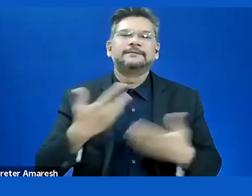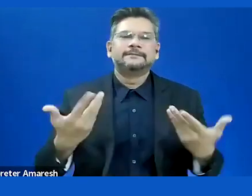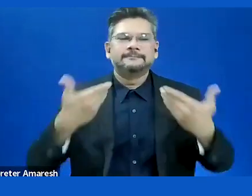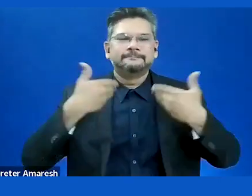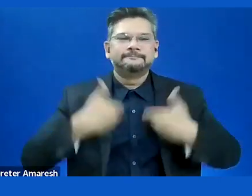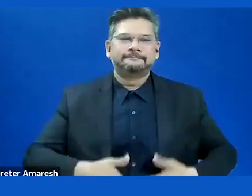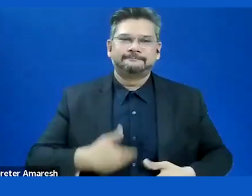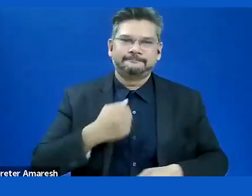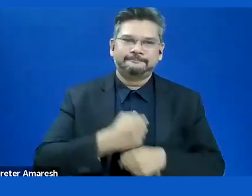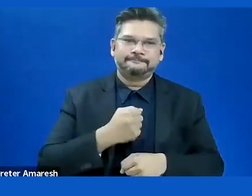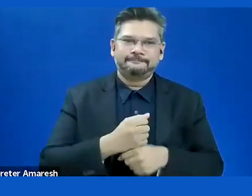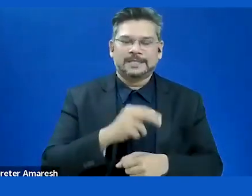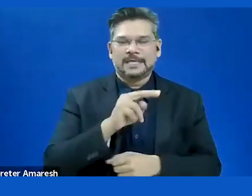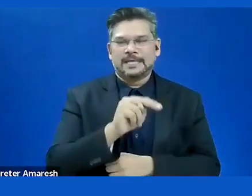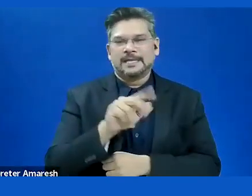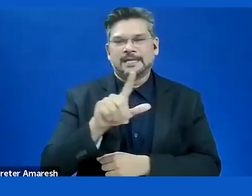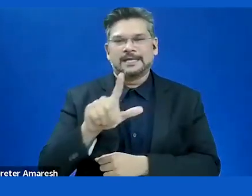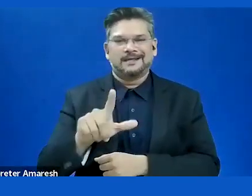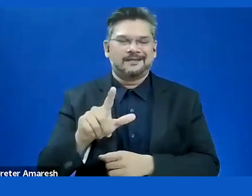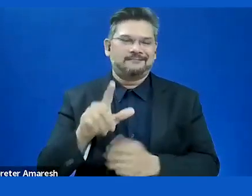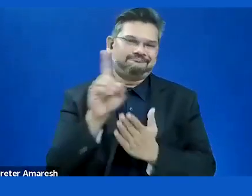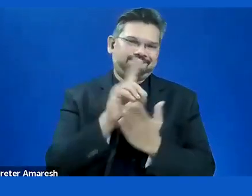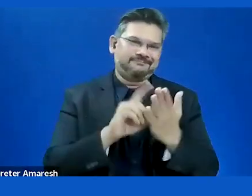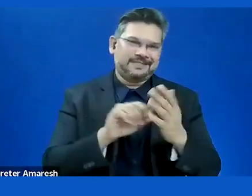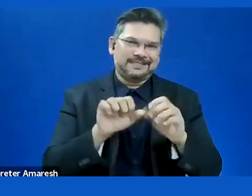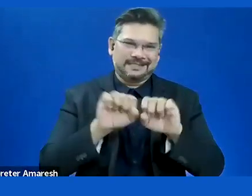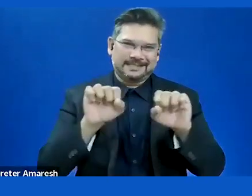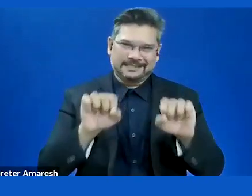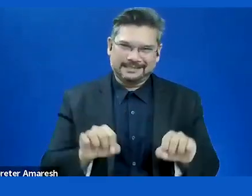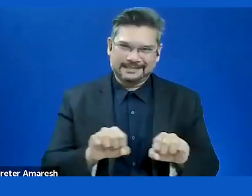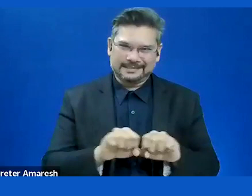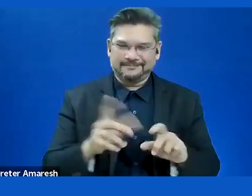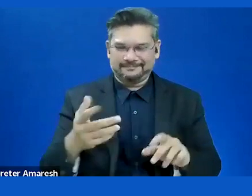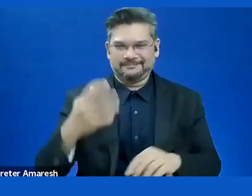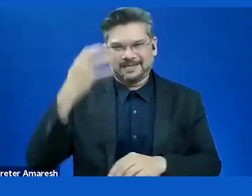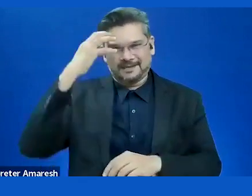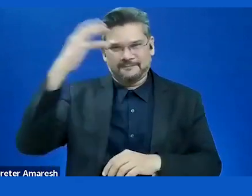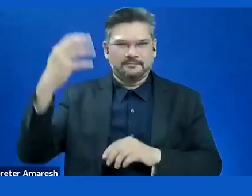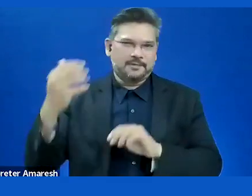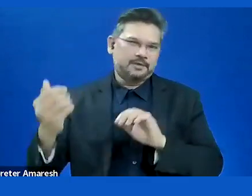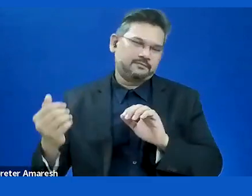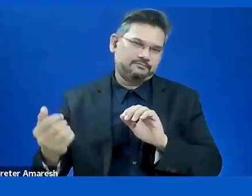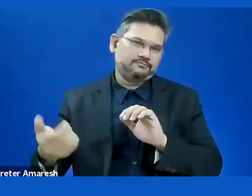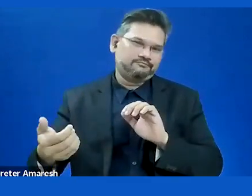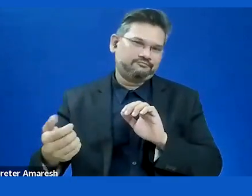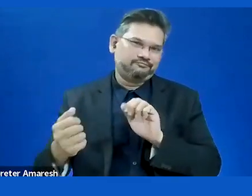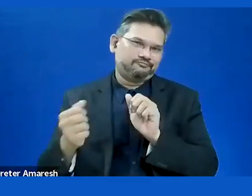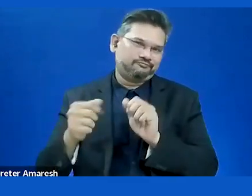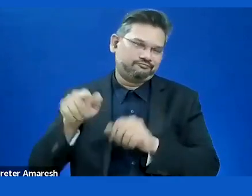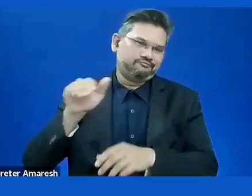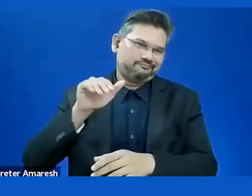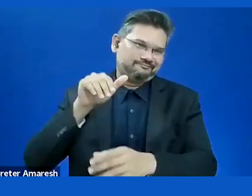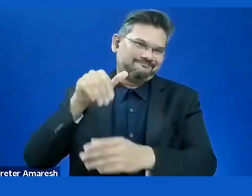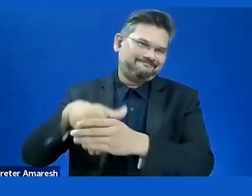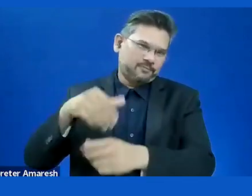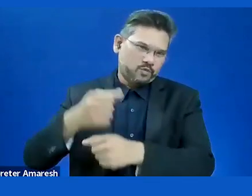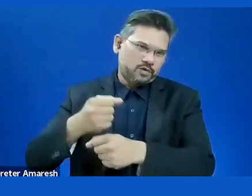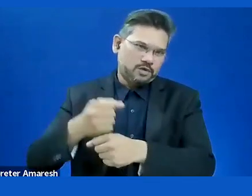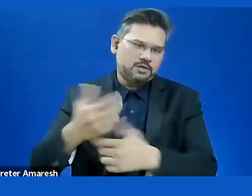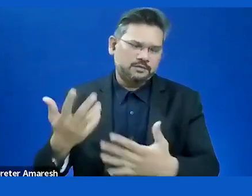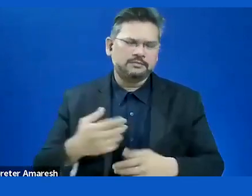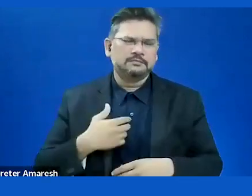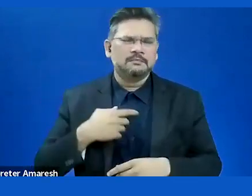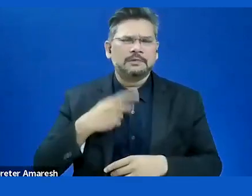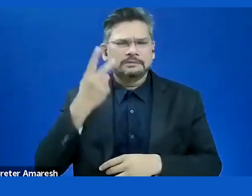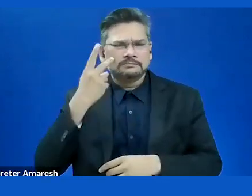Dutch government, do some other things as well. And one of the things that I've done a lot is web development. So